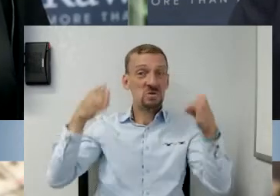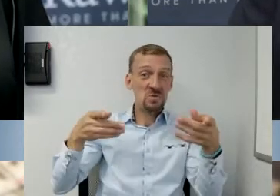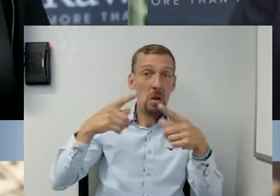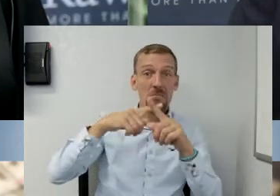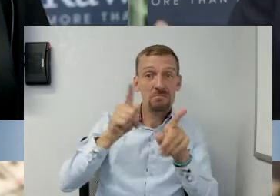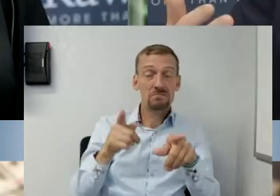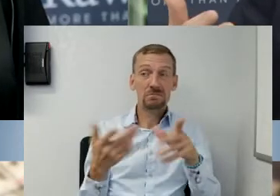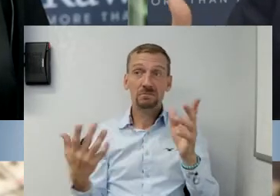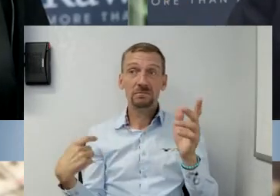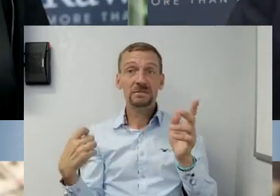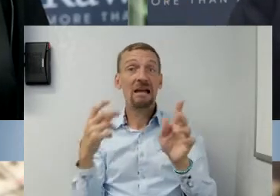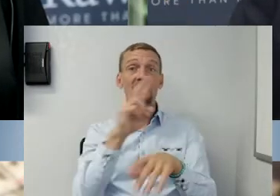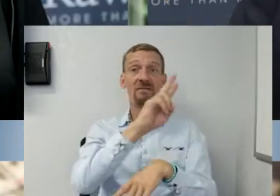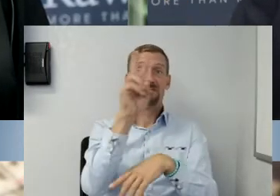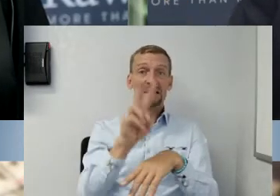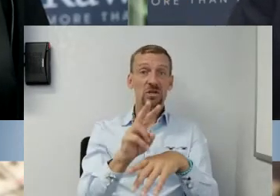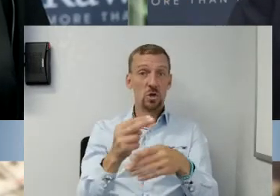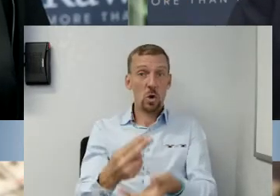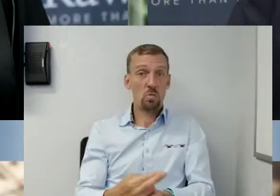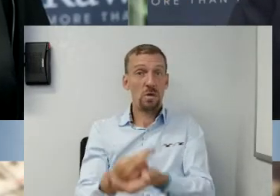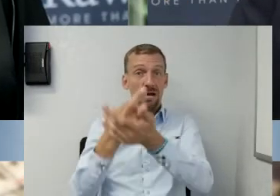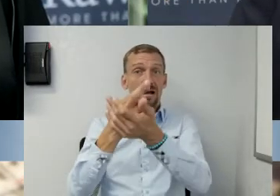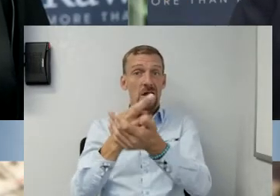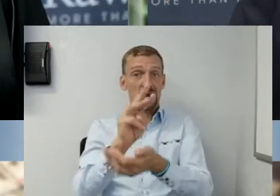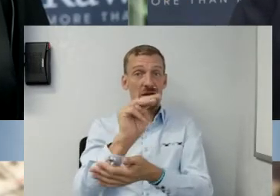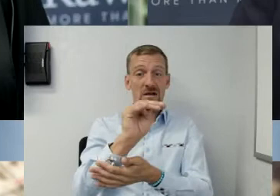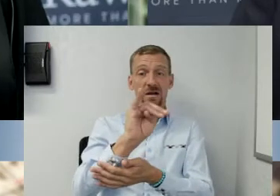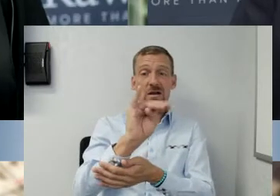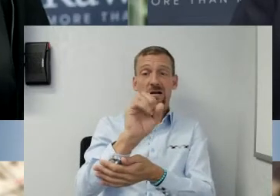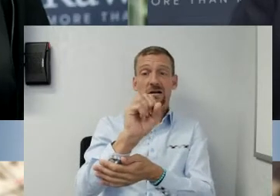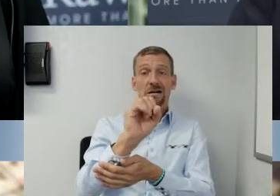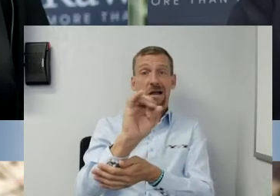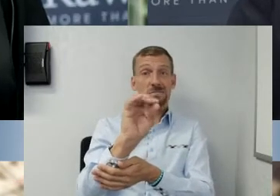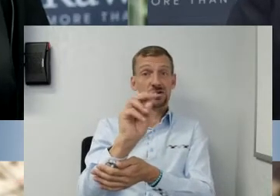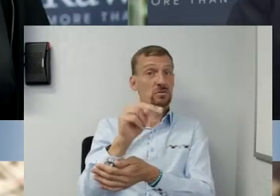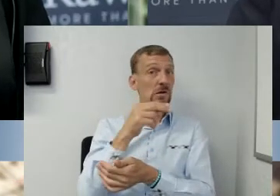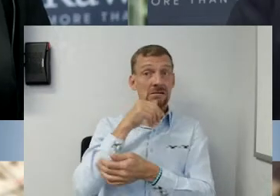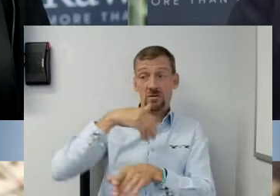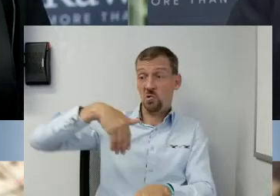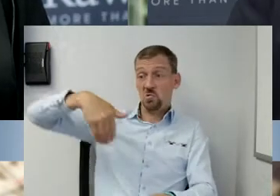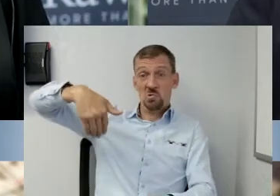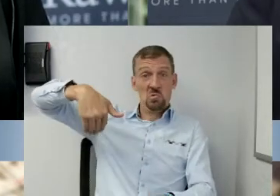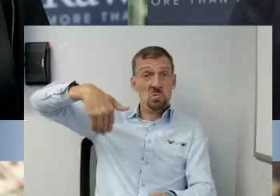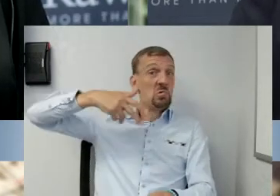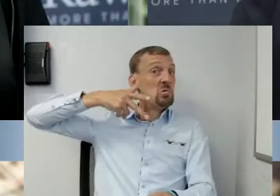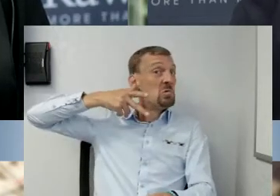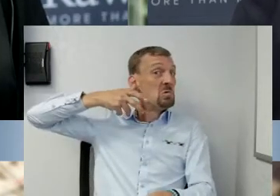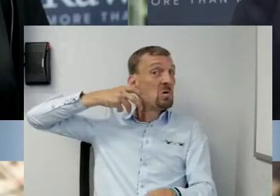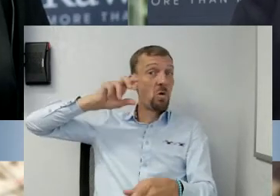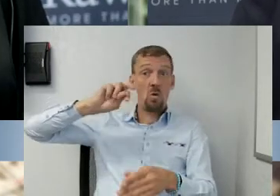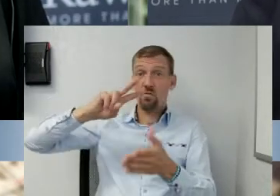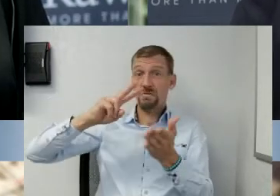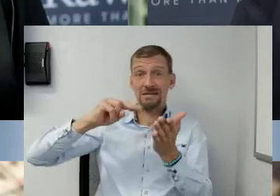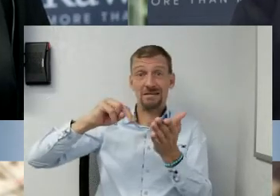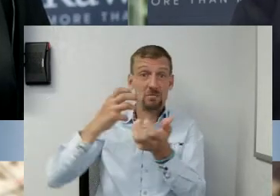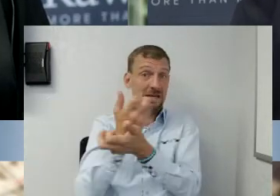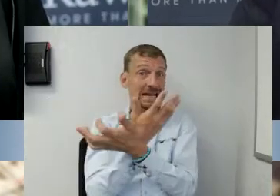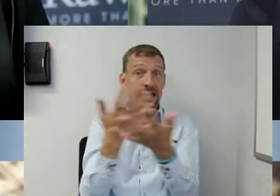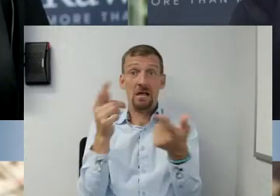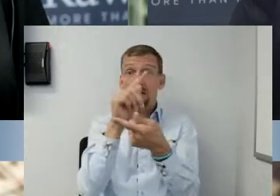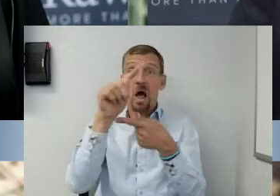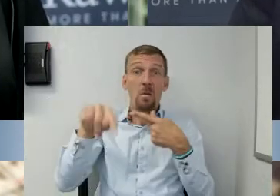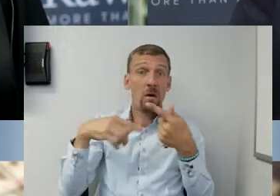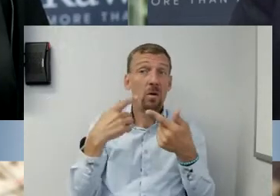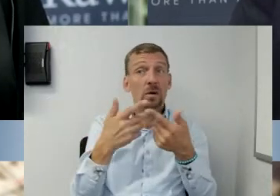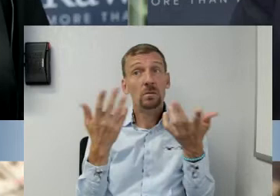haven't, Visalia Rescue Mission, I really have not heard or read anything about